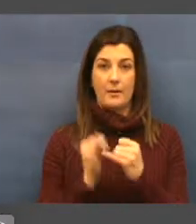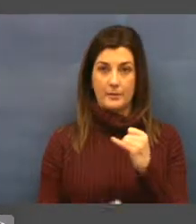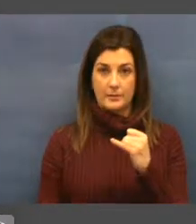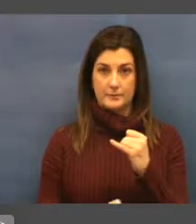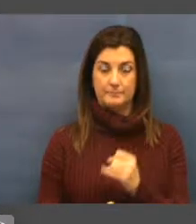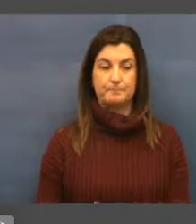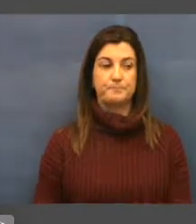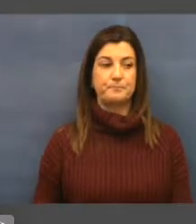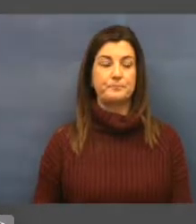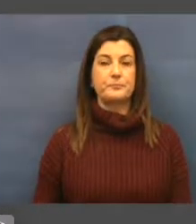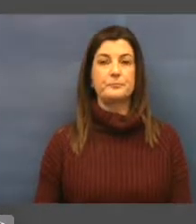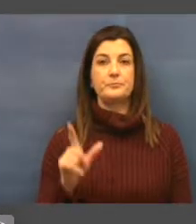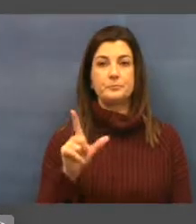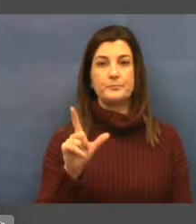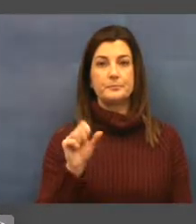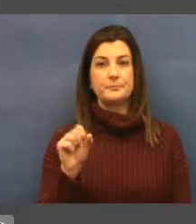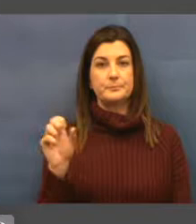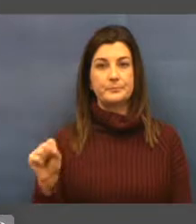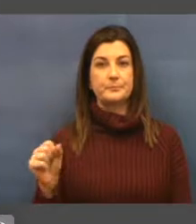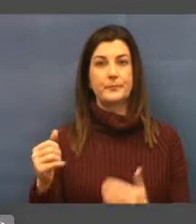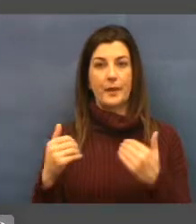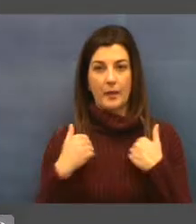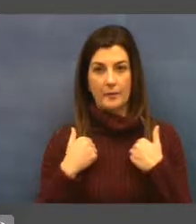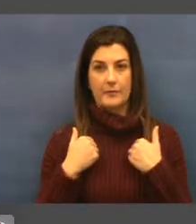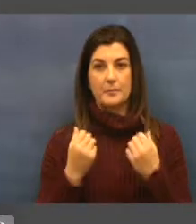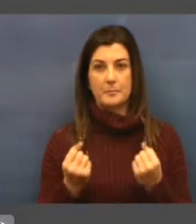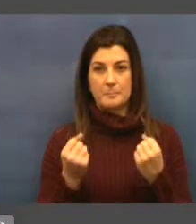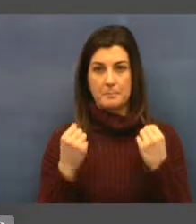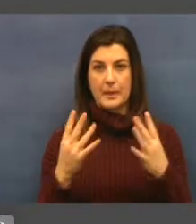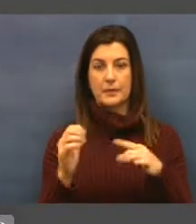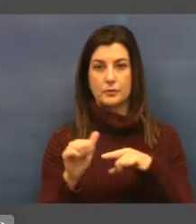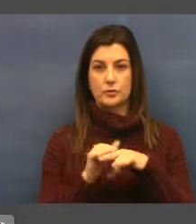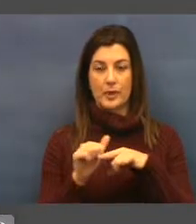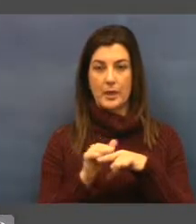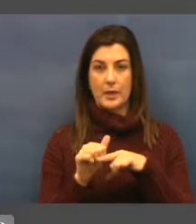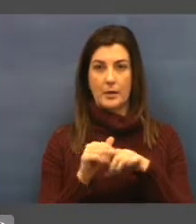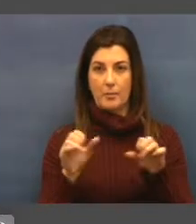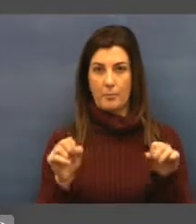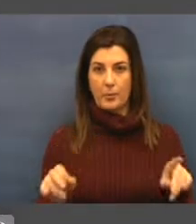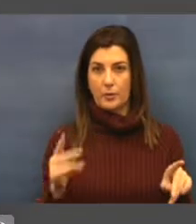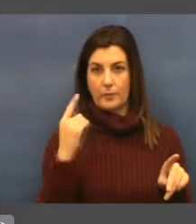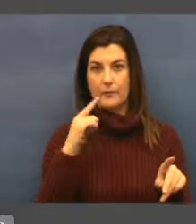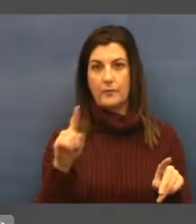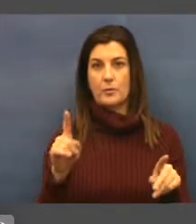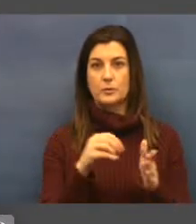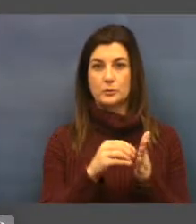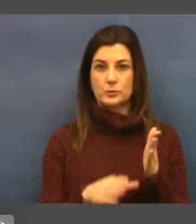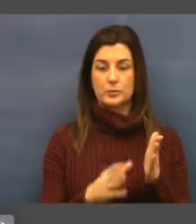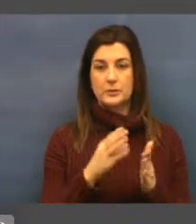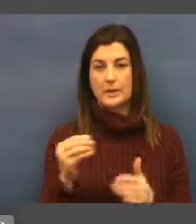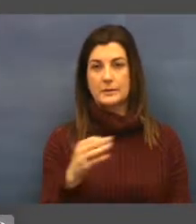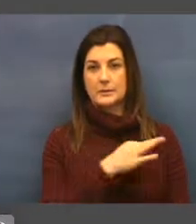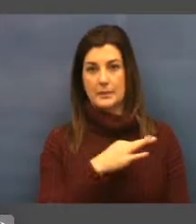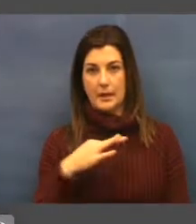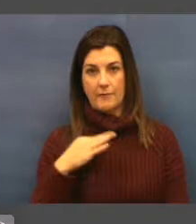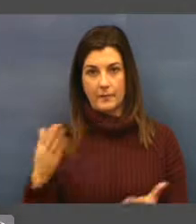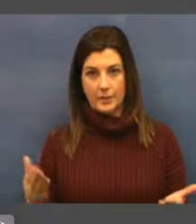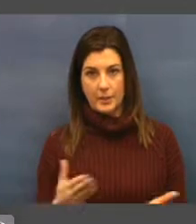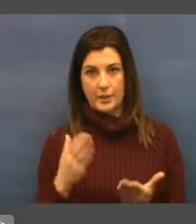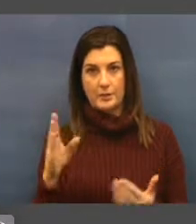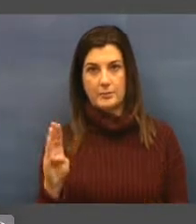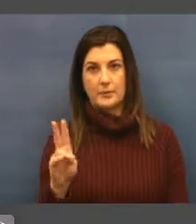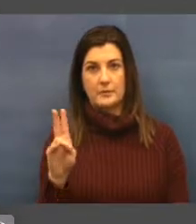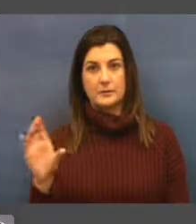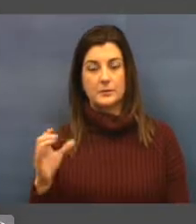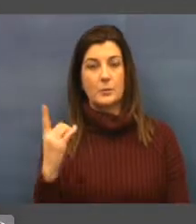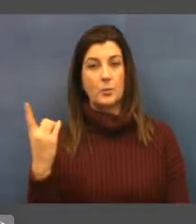Finally, Learner Success Services has multiple training opportunities for students and staff at Bow Valley College. And one of the